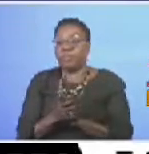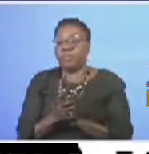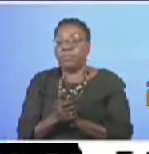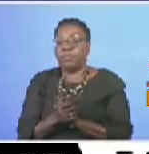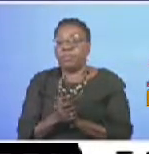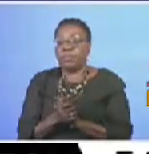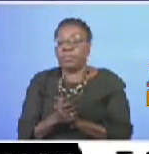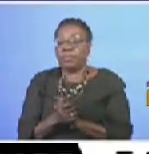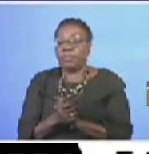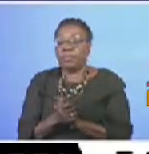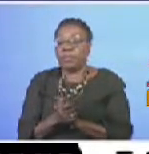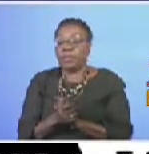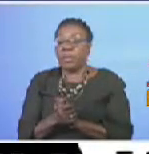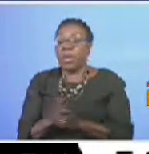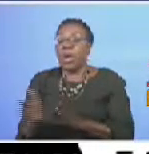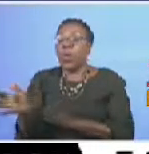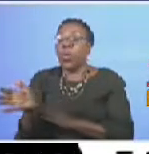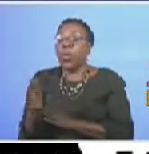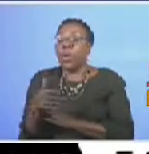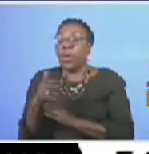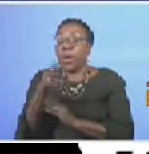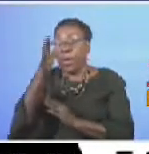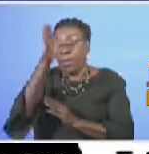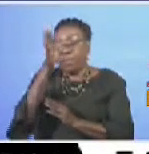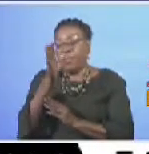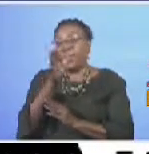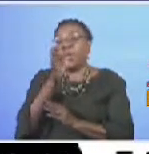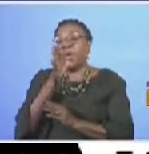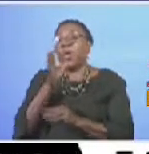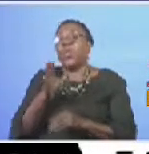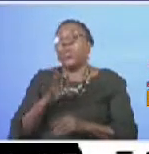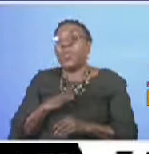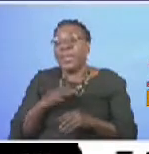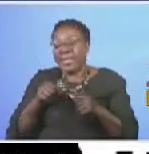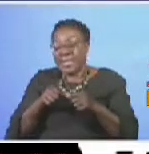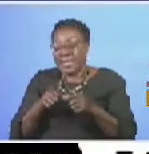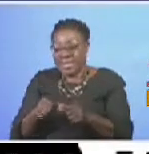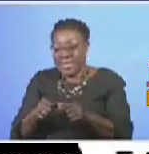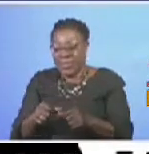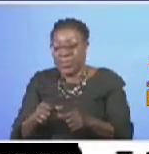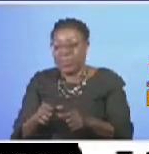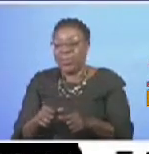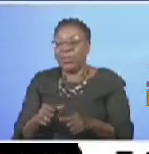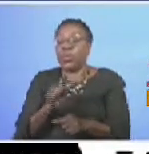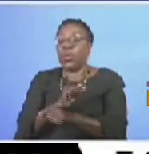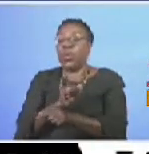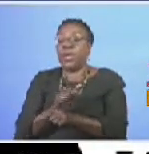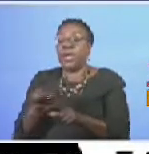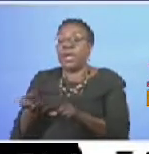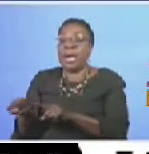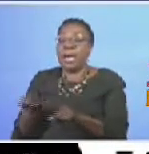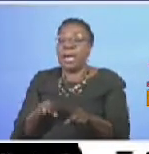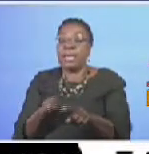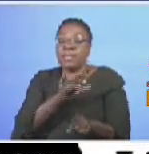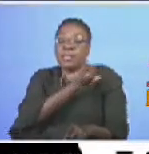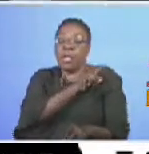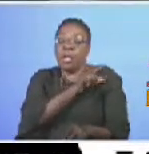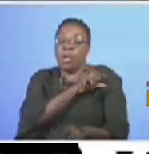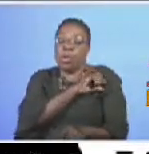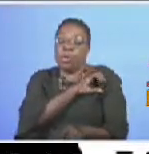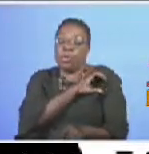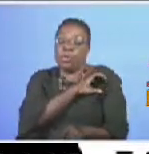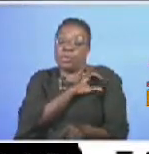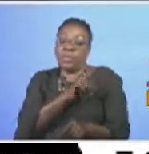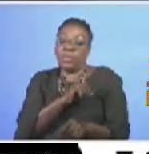Women continue to make strides in the workforce, and tonight, Charles Fisher introduces us to a law enforcement pioneer. She has